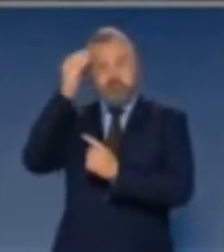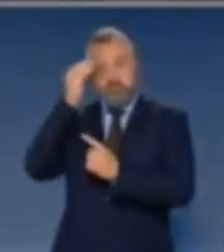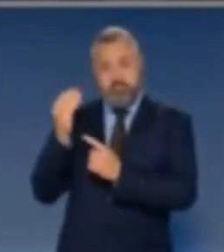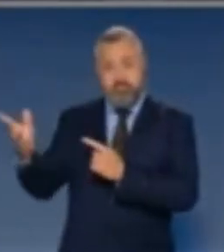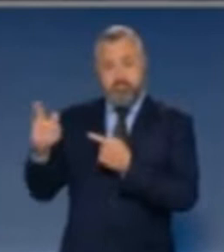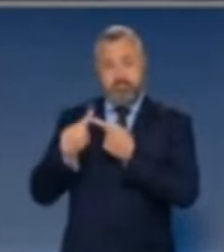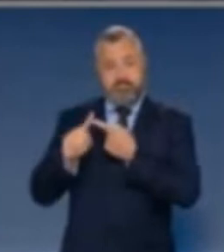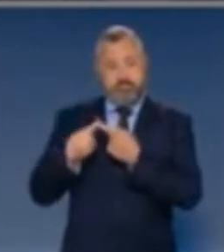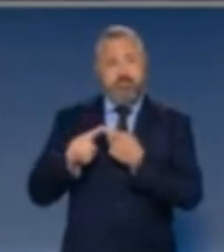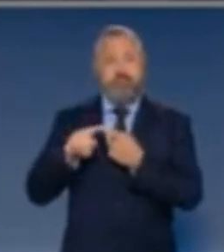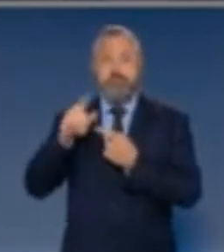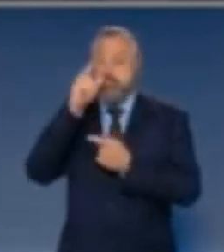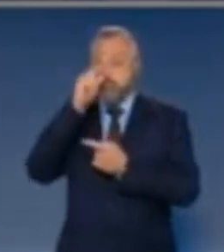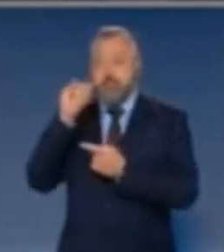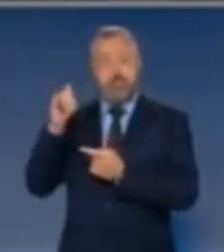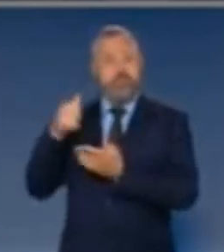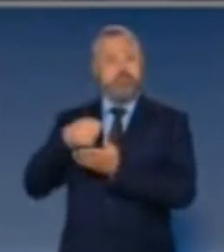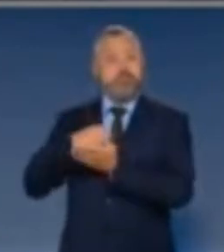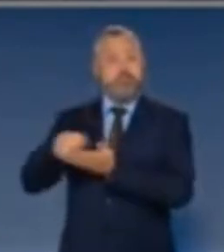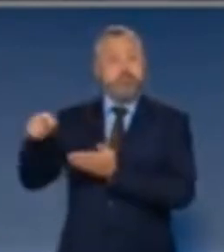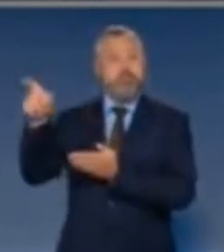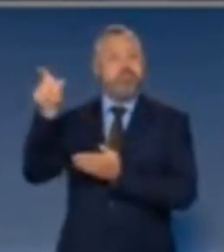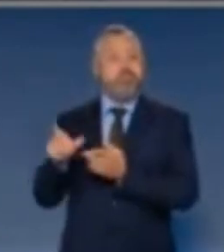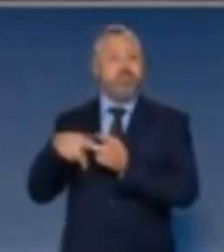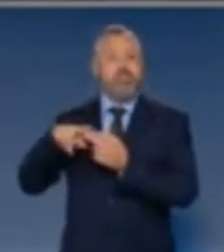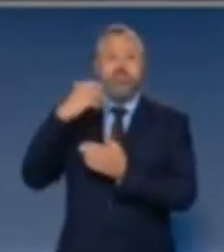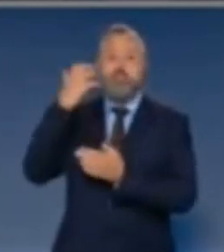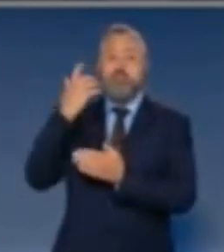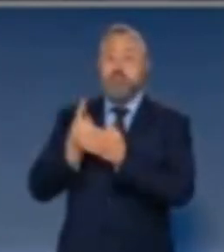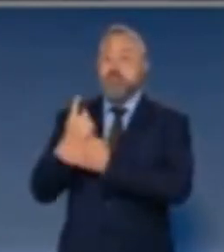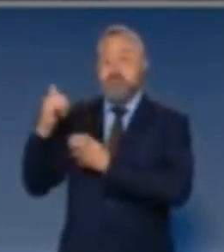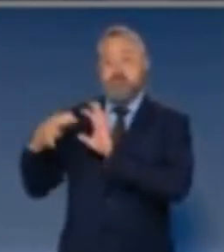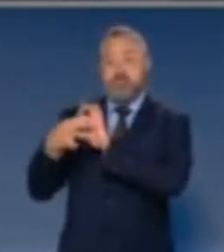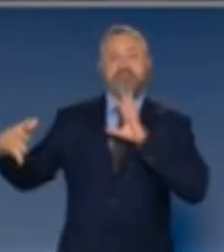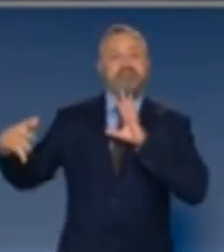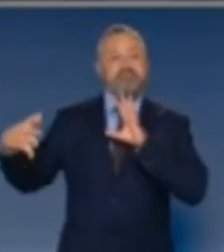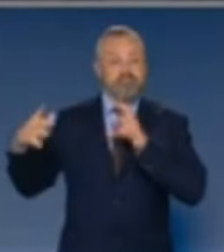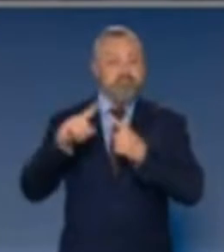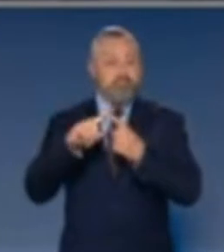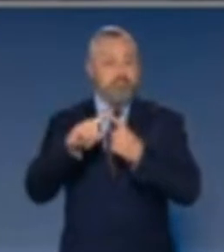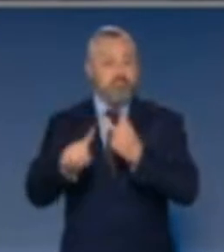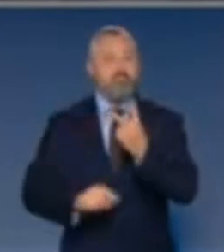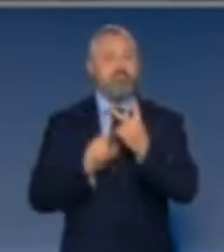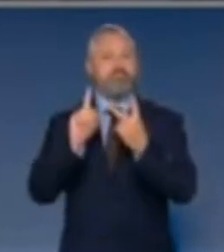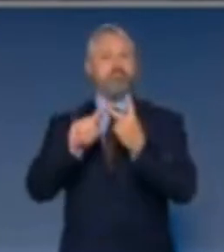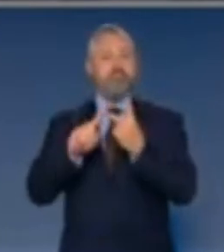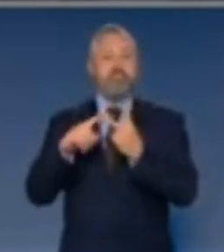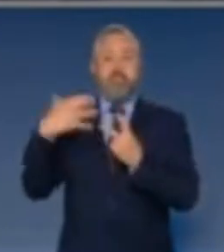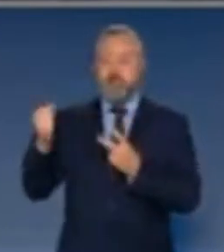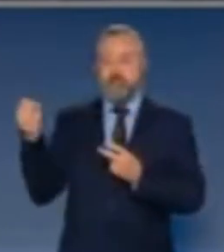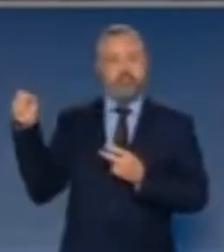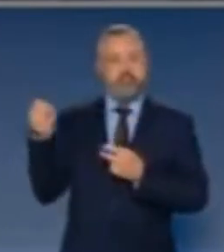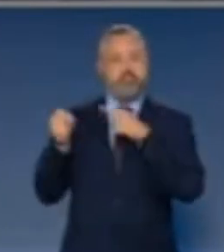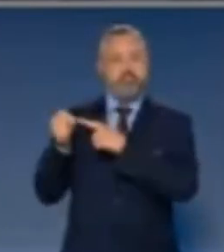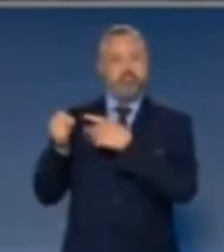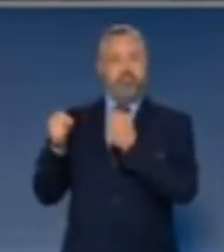potential termination for any significant further breaches. Secondly, they have brought in their chair